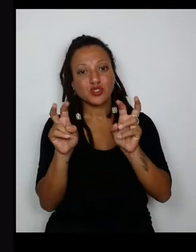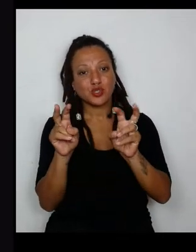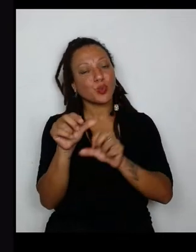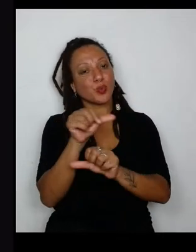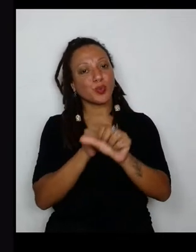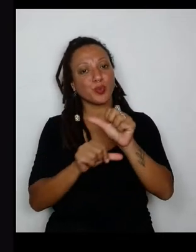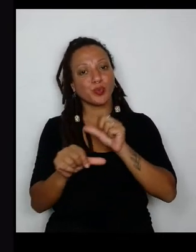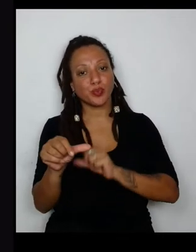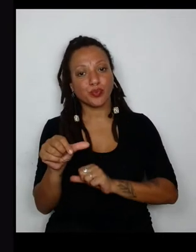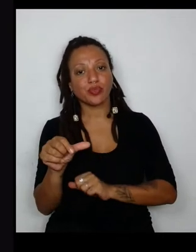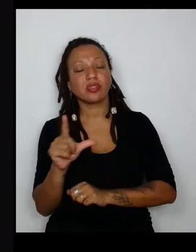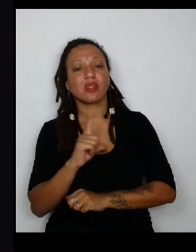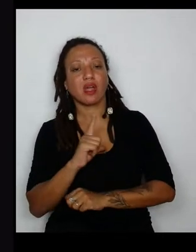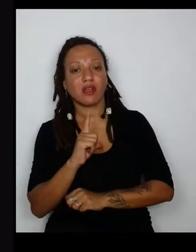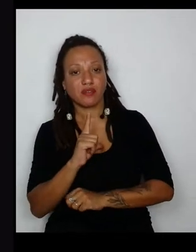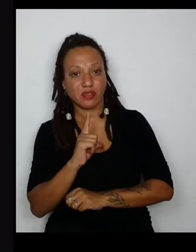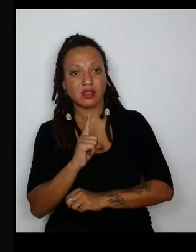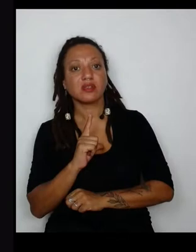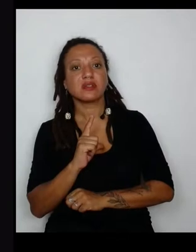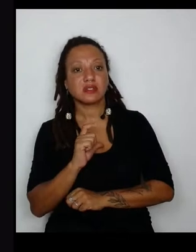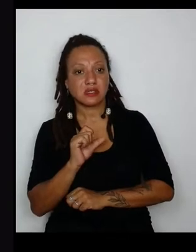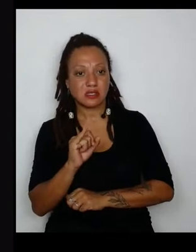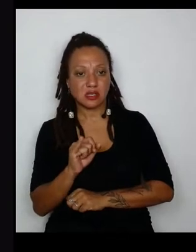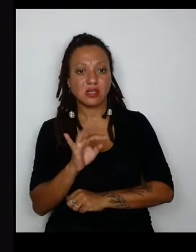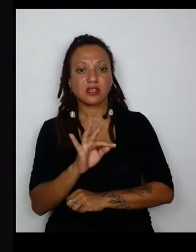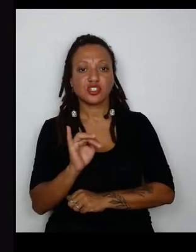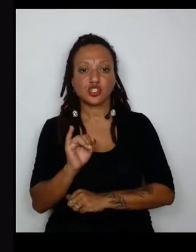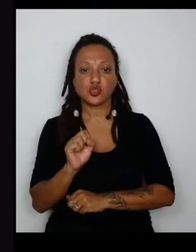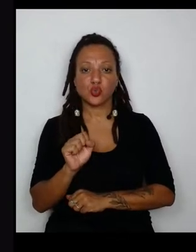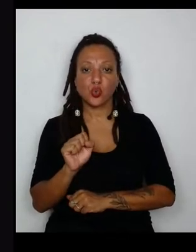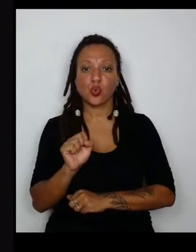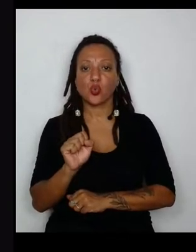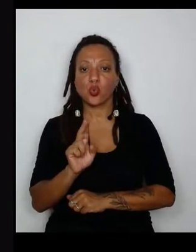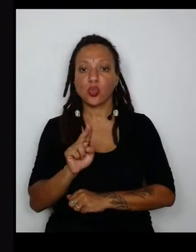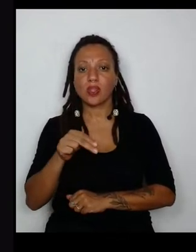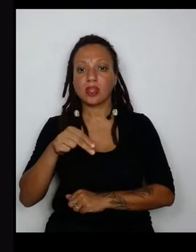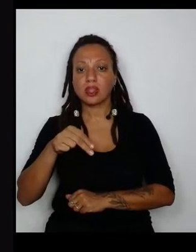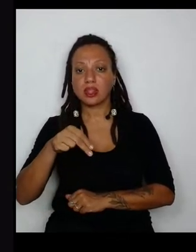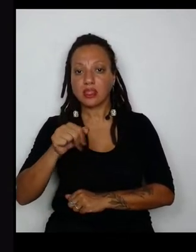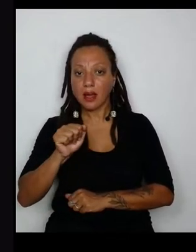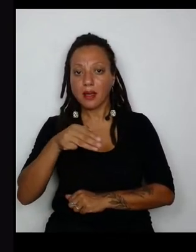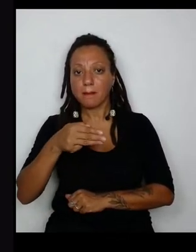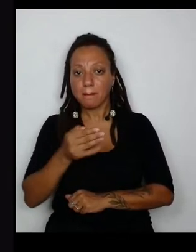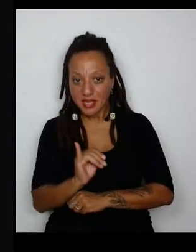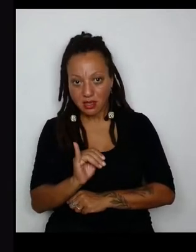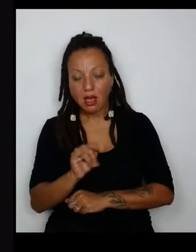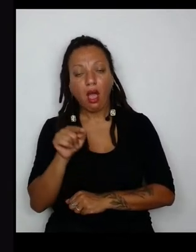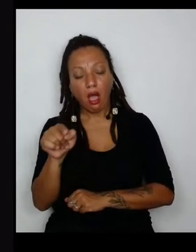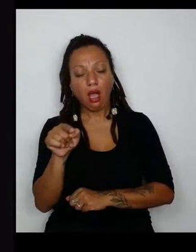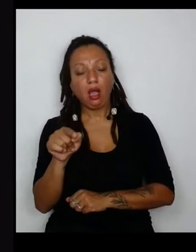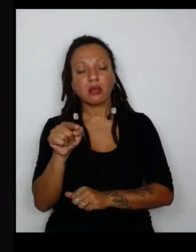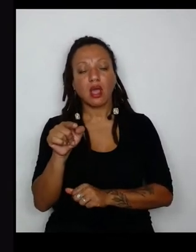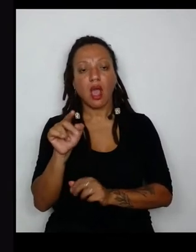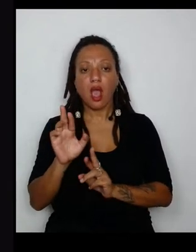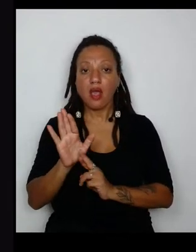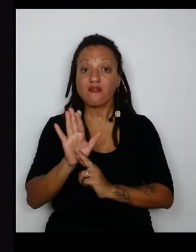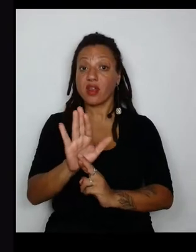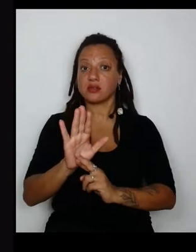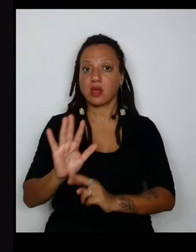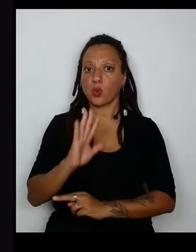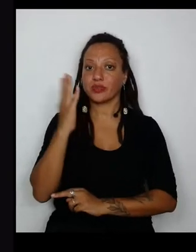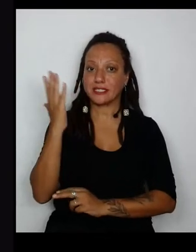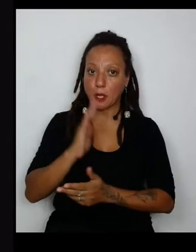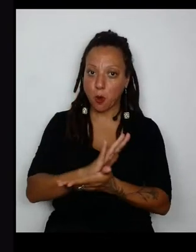2009 other works from the series reference the mao headquarters a really important uh